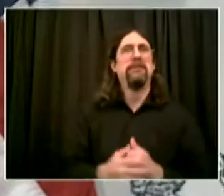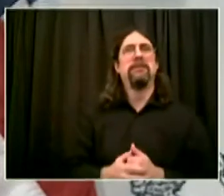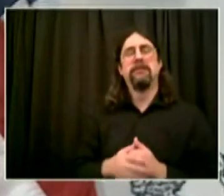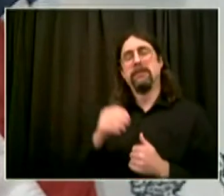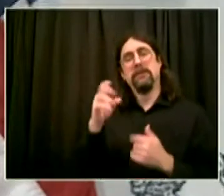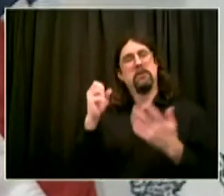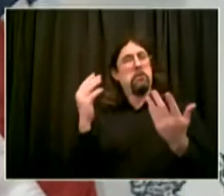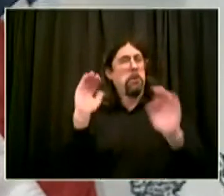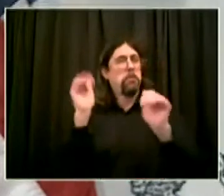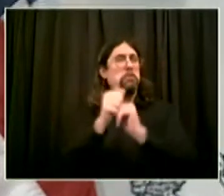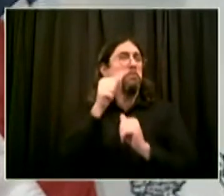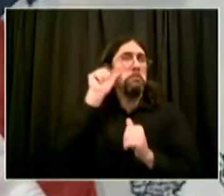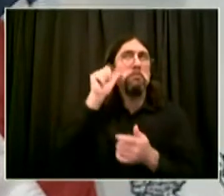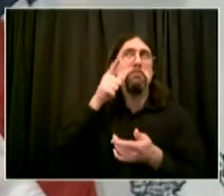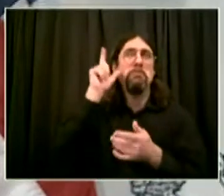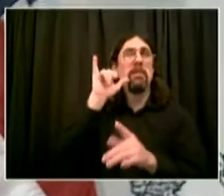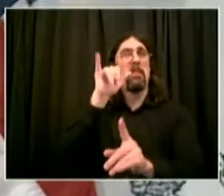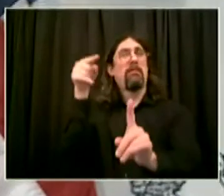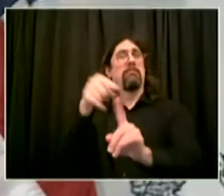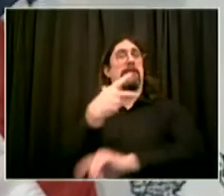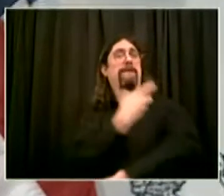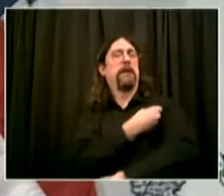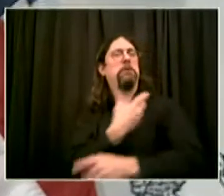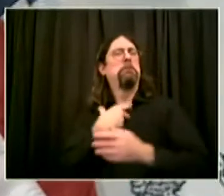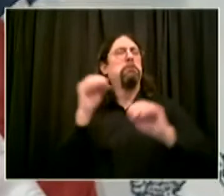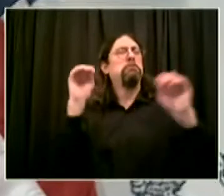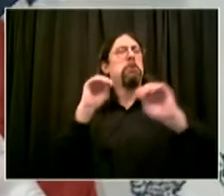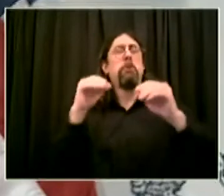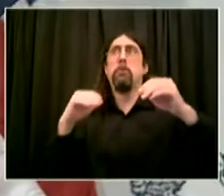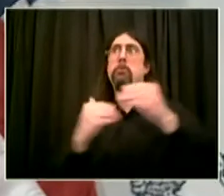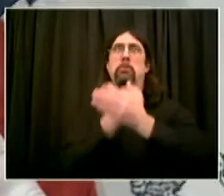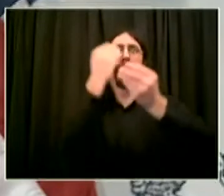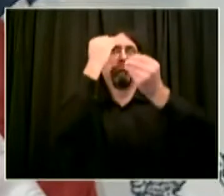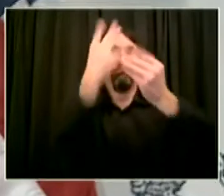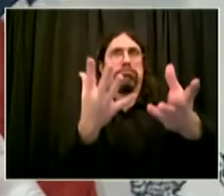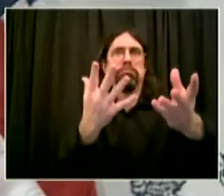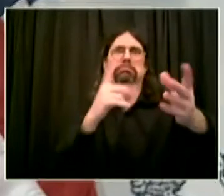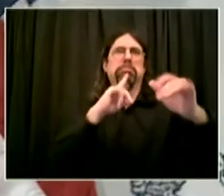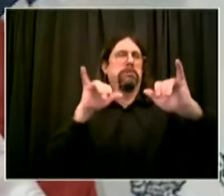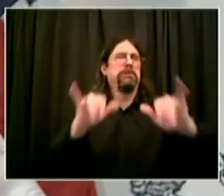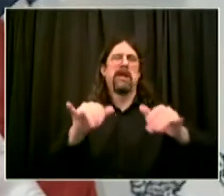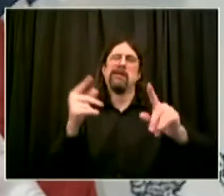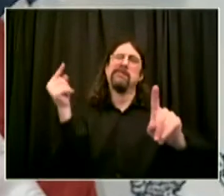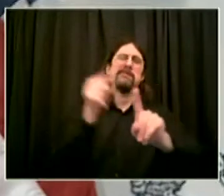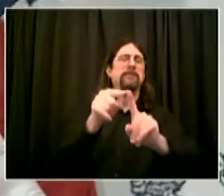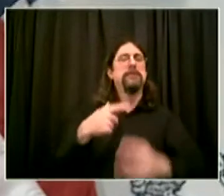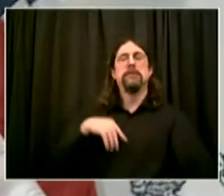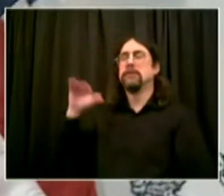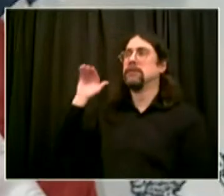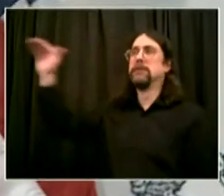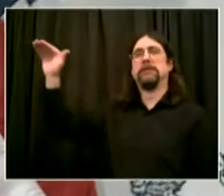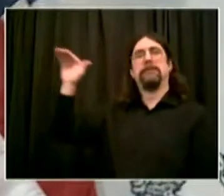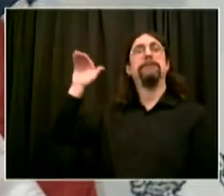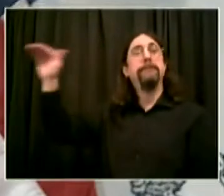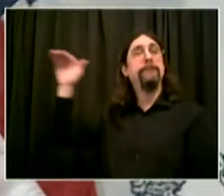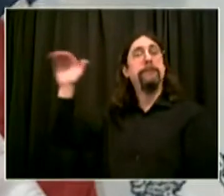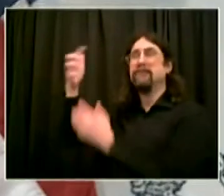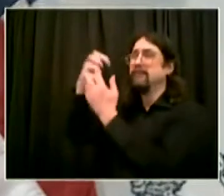was the long-term care facility plan, the specific supply of vaccine that had been held